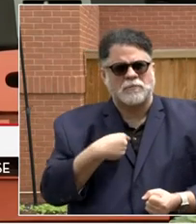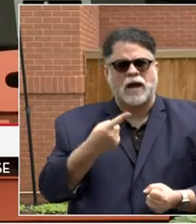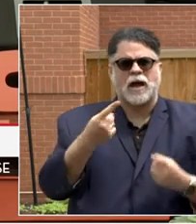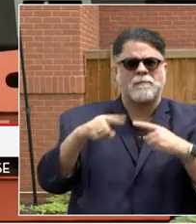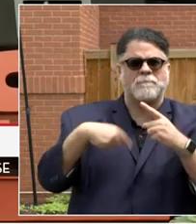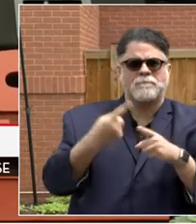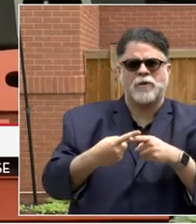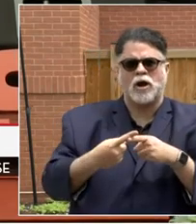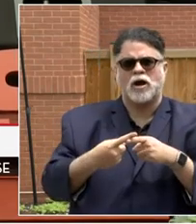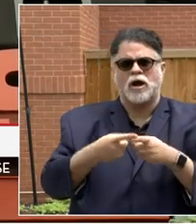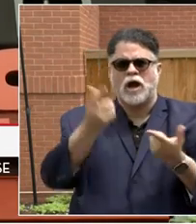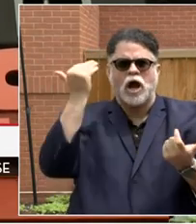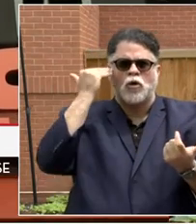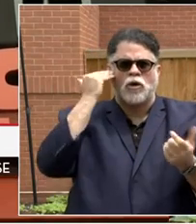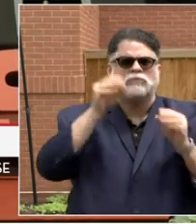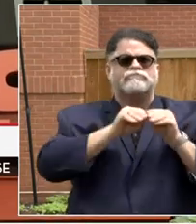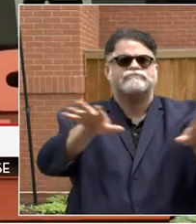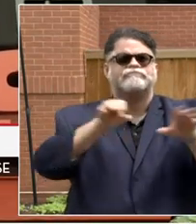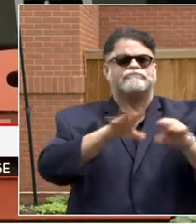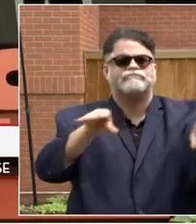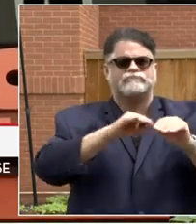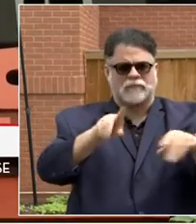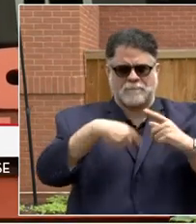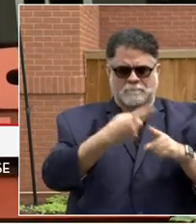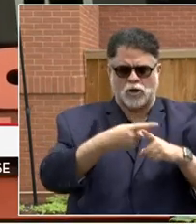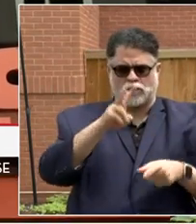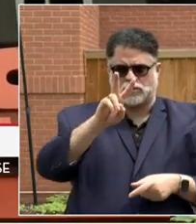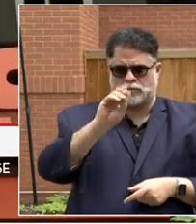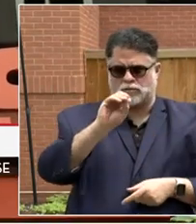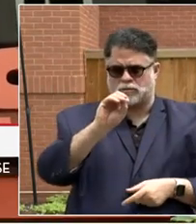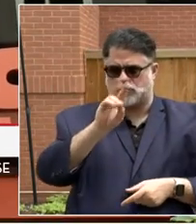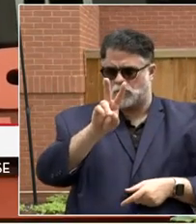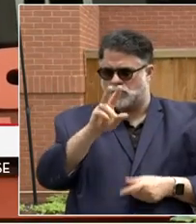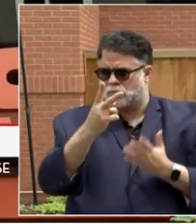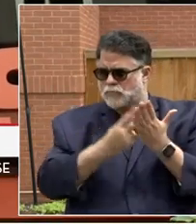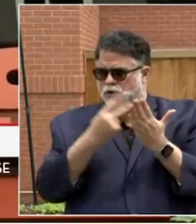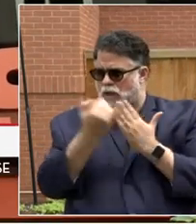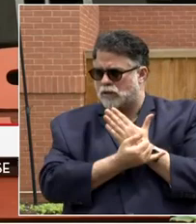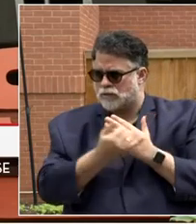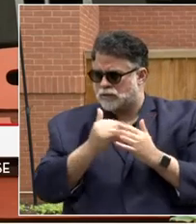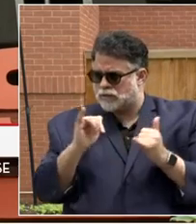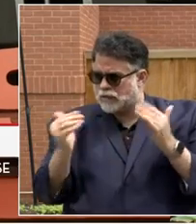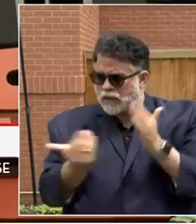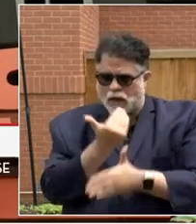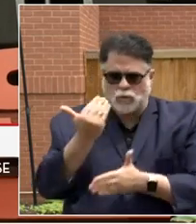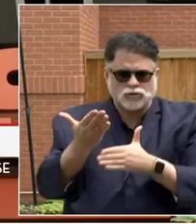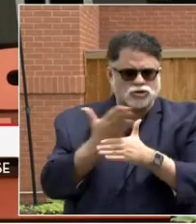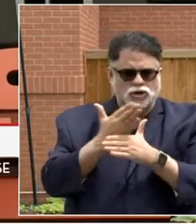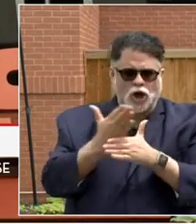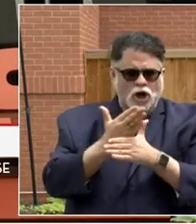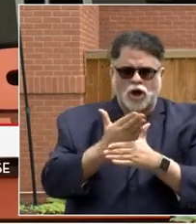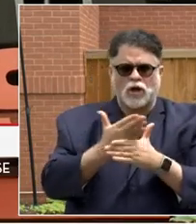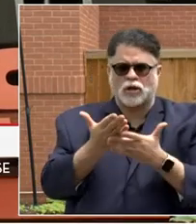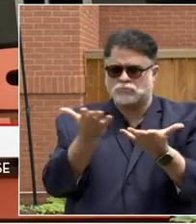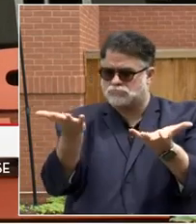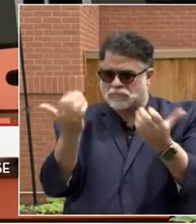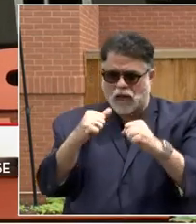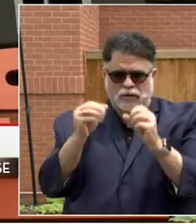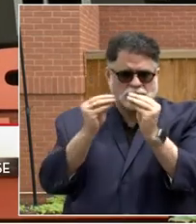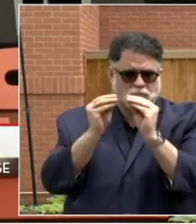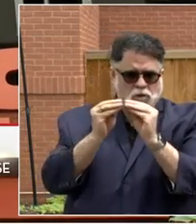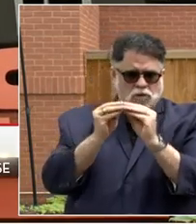this 202 initiative? There was a mention of a new song. Sure. What other ways, can people really just